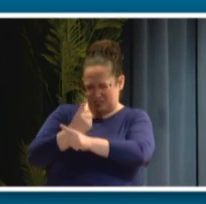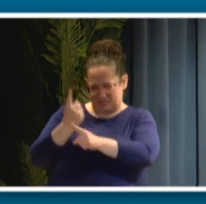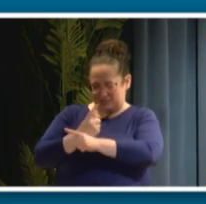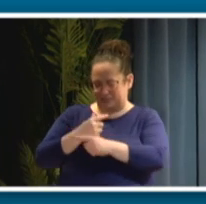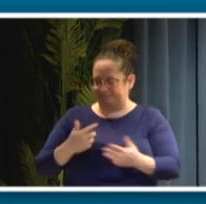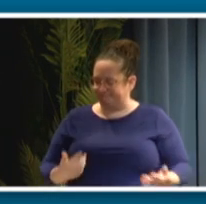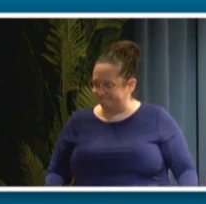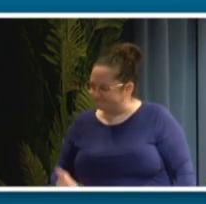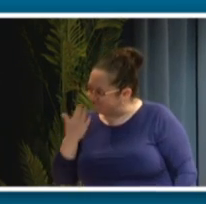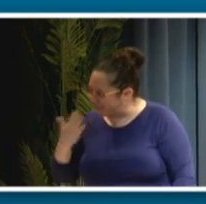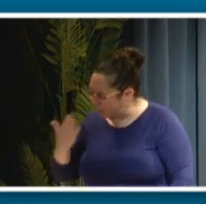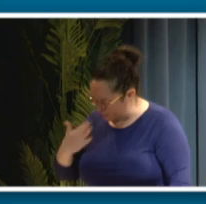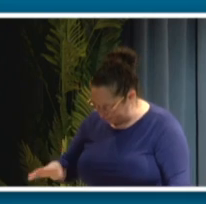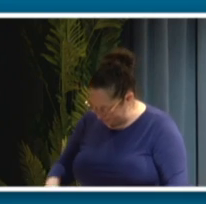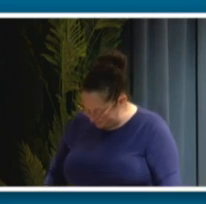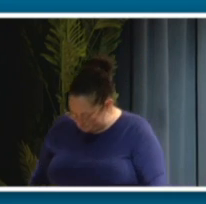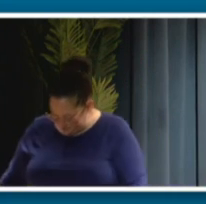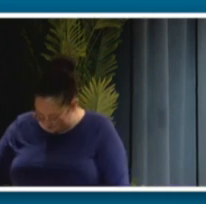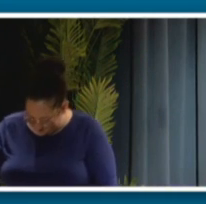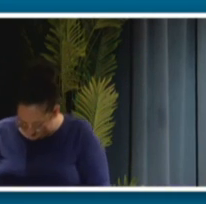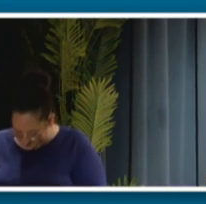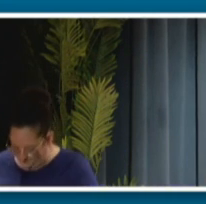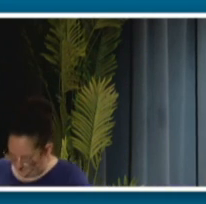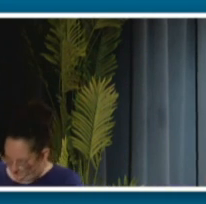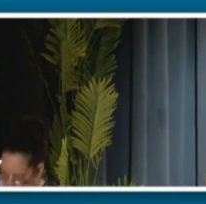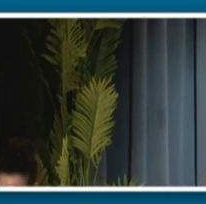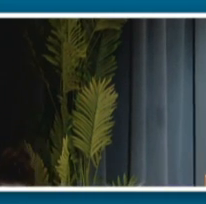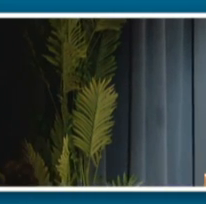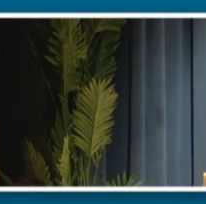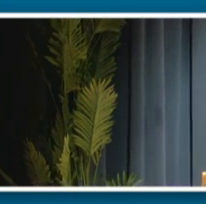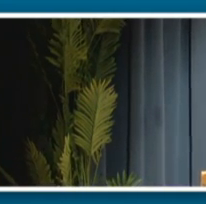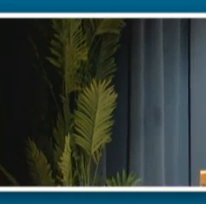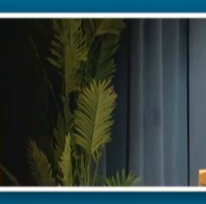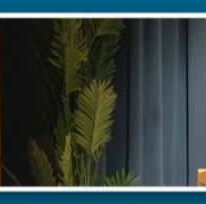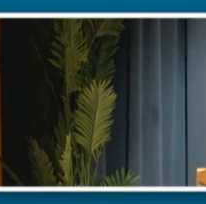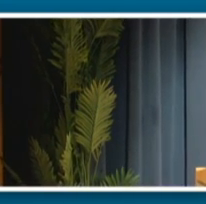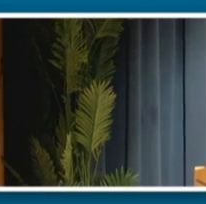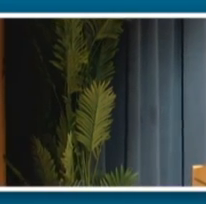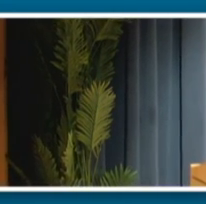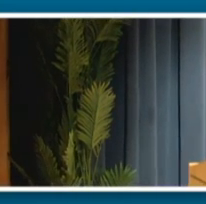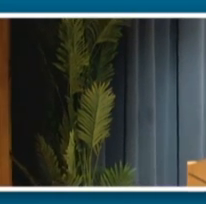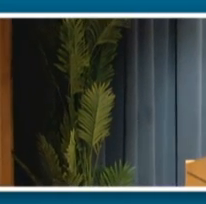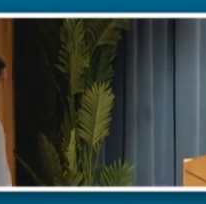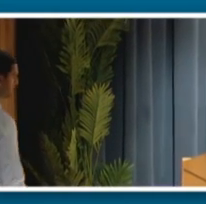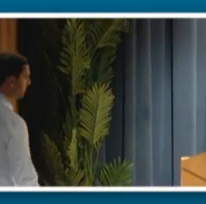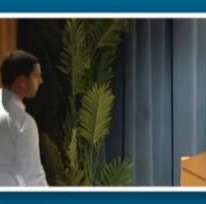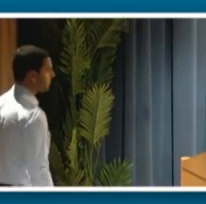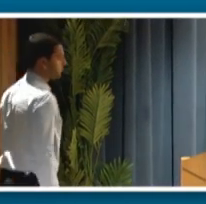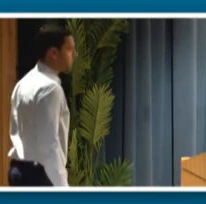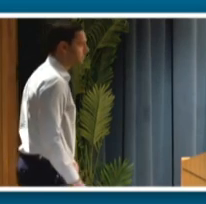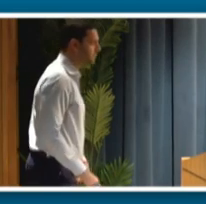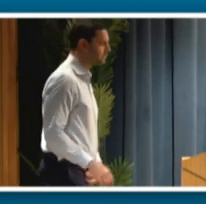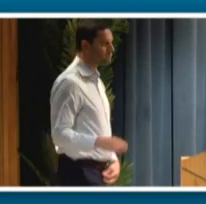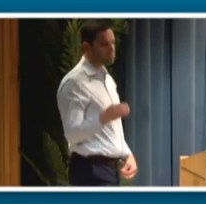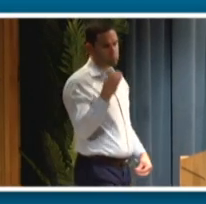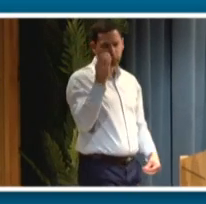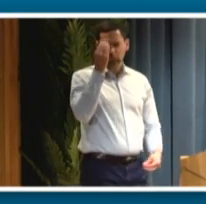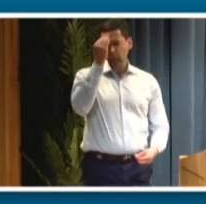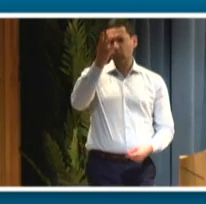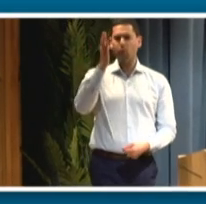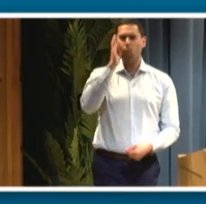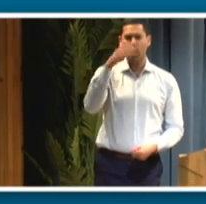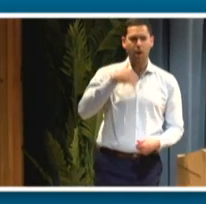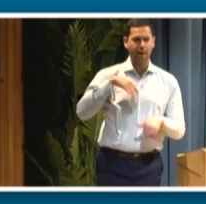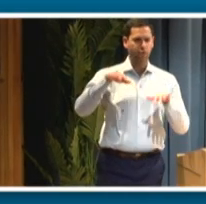you for sharing that. I just want to let the audience know that we're going to get to audience questions in just a short period of time. There are two